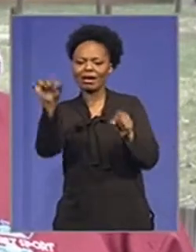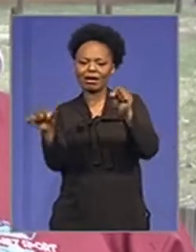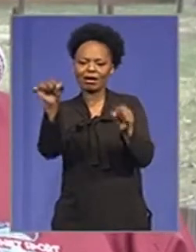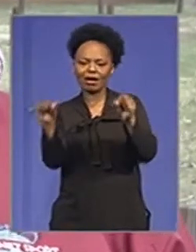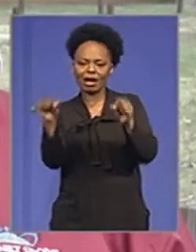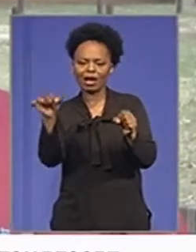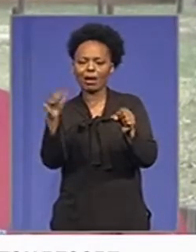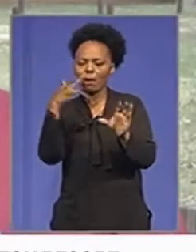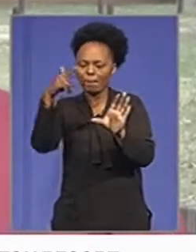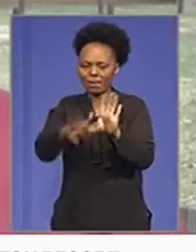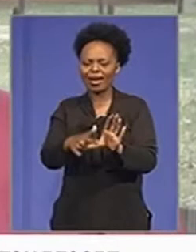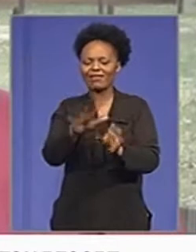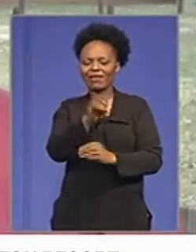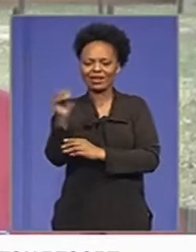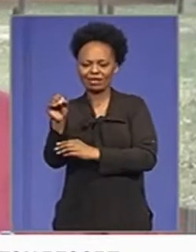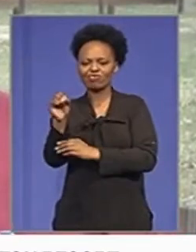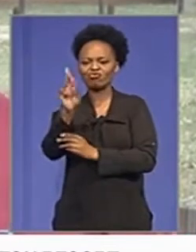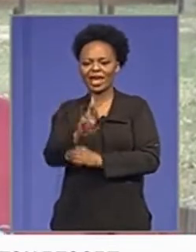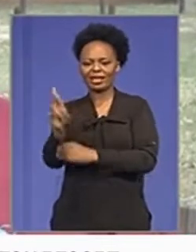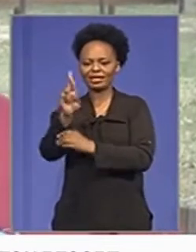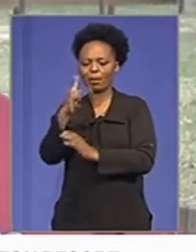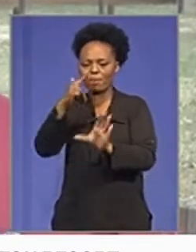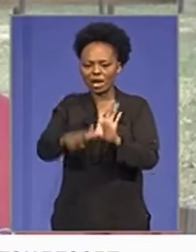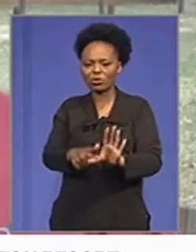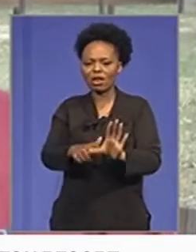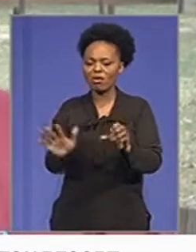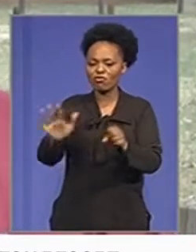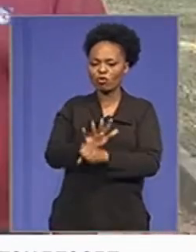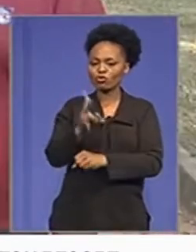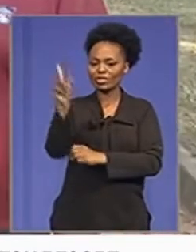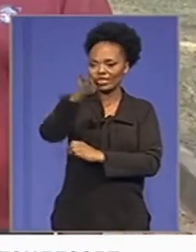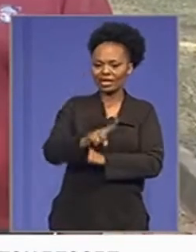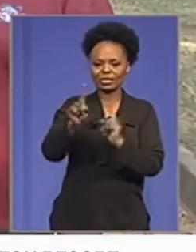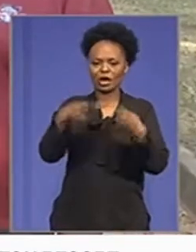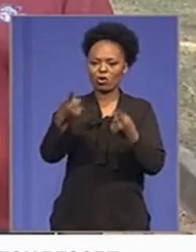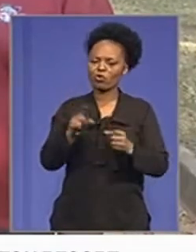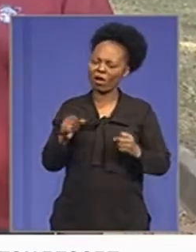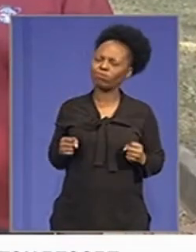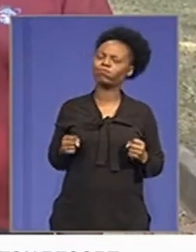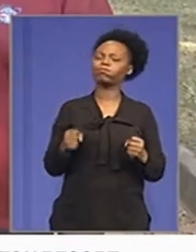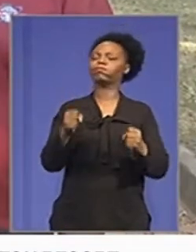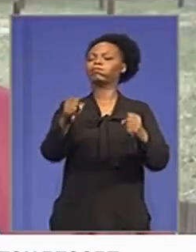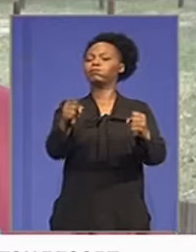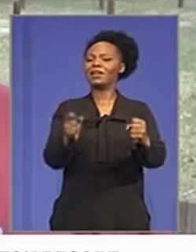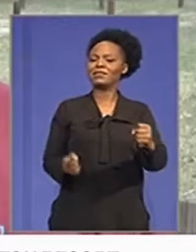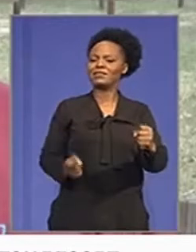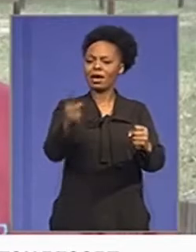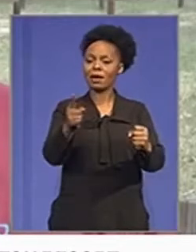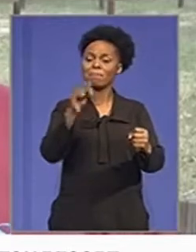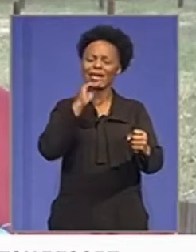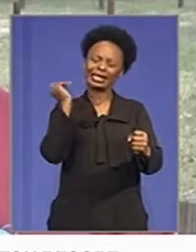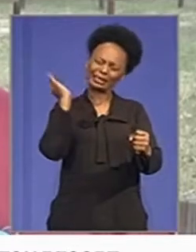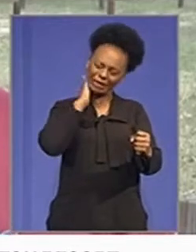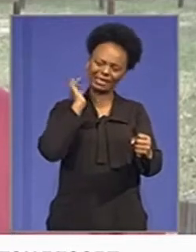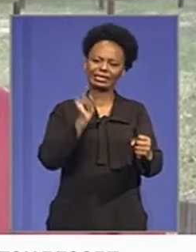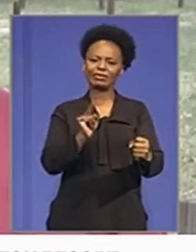now and I had to put in 500 rands petrol. That petrol is not even going to last me 2 days. It's actually more an expense for